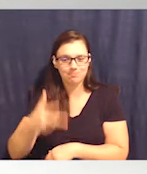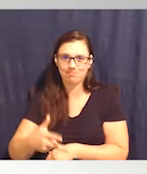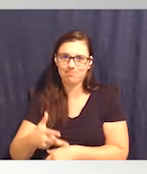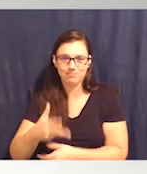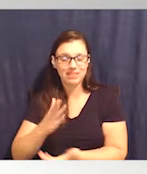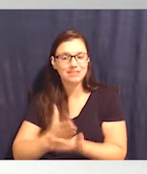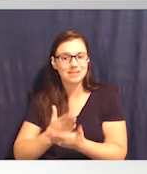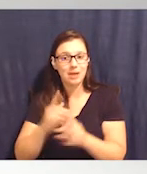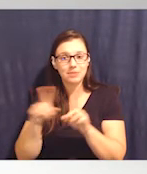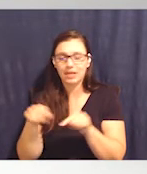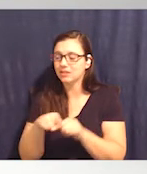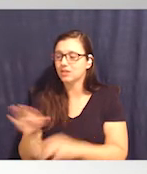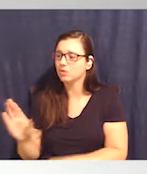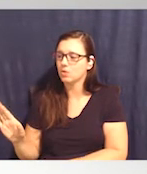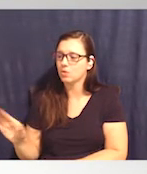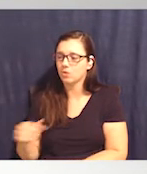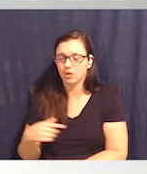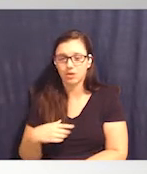said, drive me home.